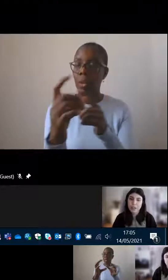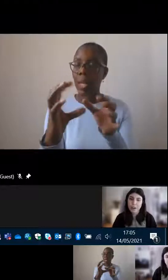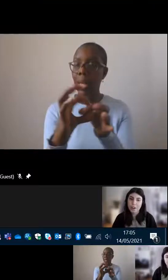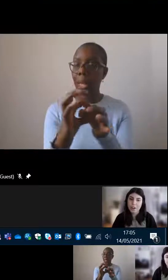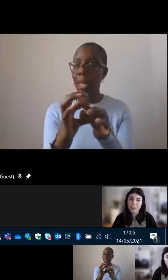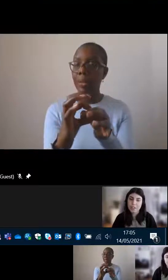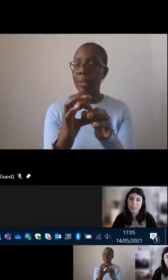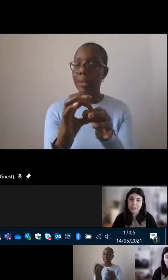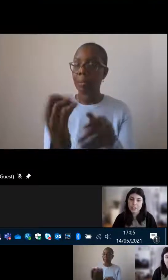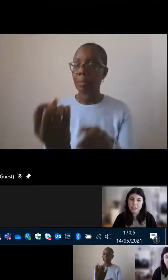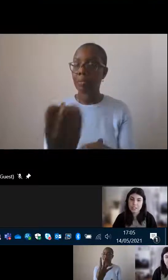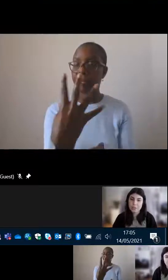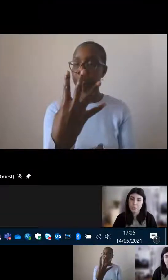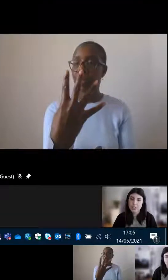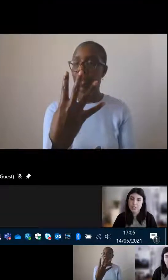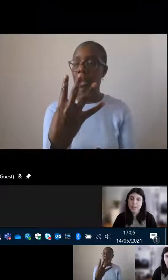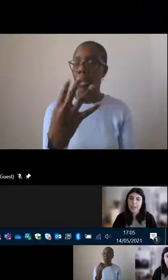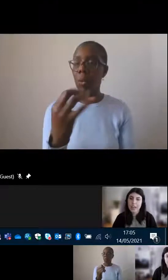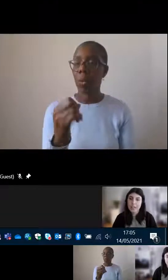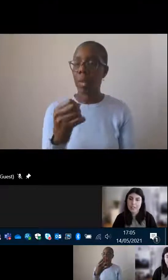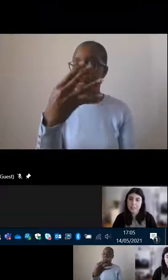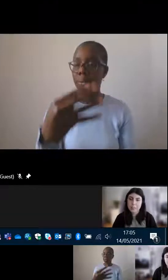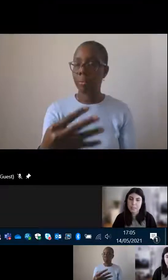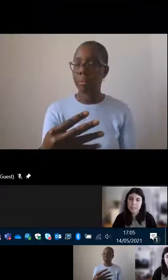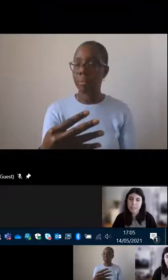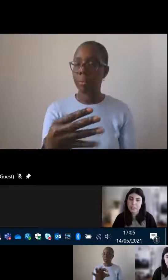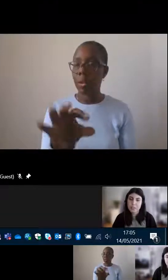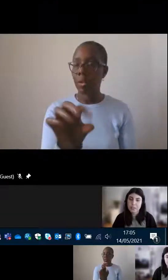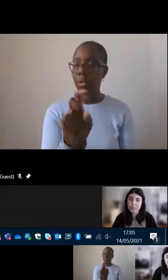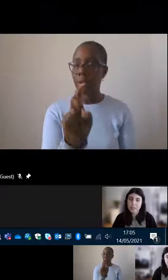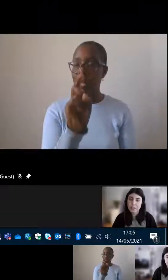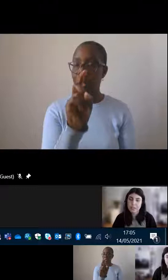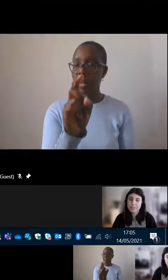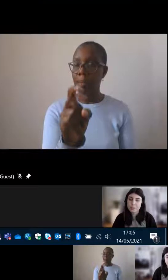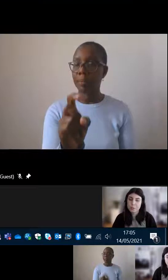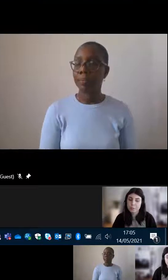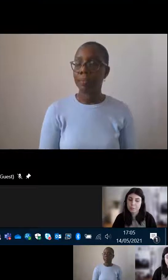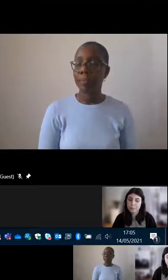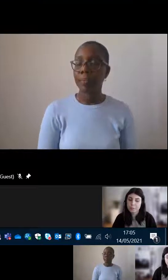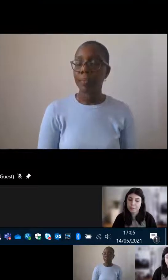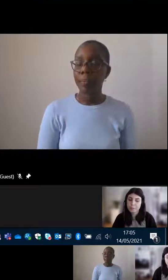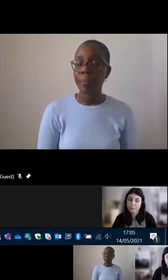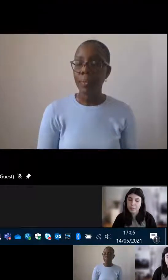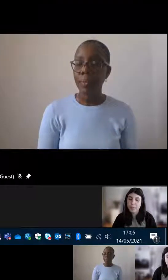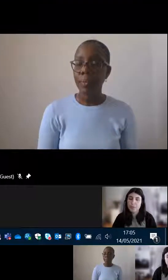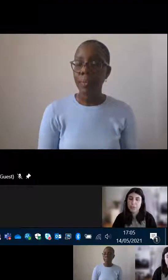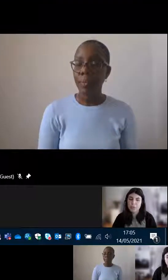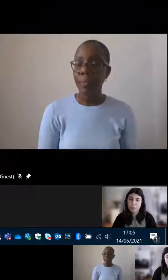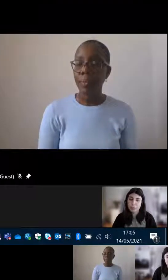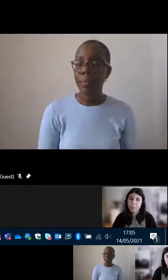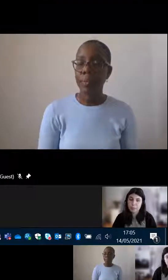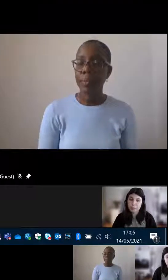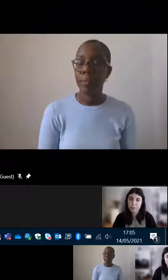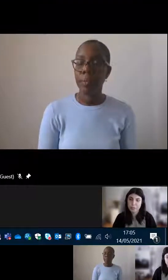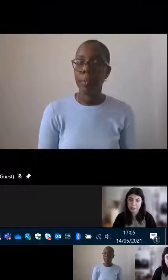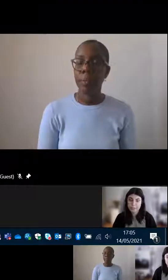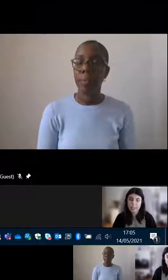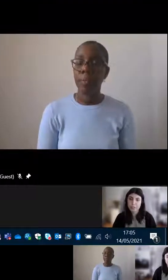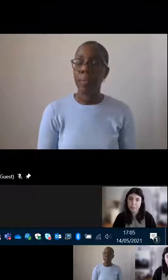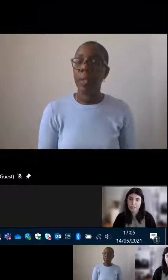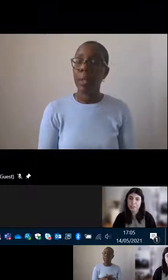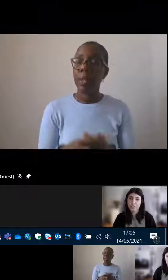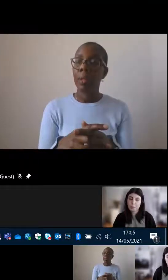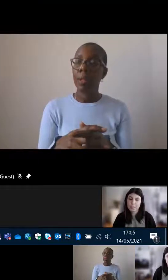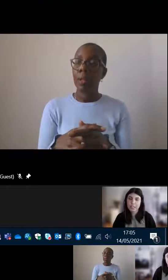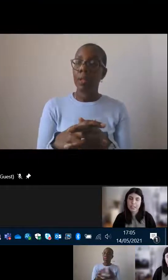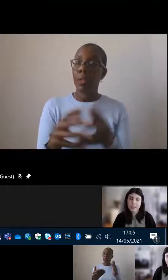up on the internet as well. And I believe as well, if you go to the Newham Gov